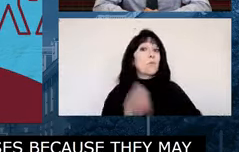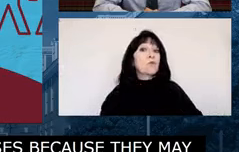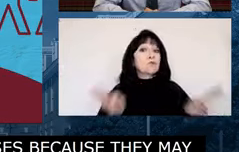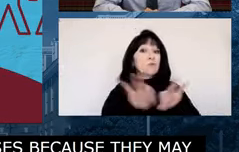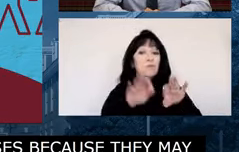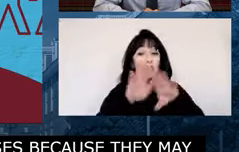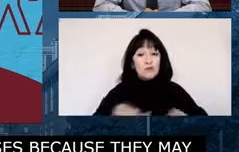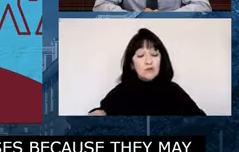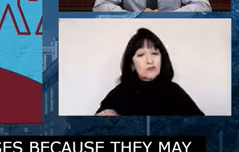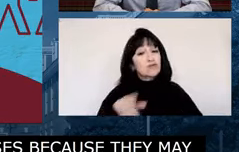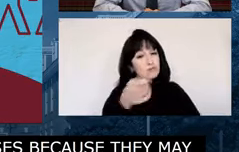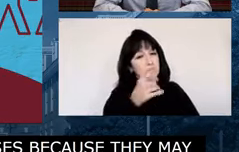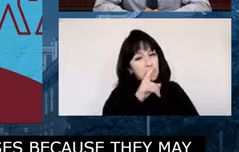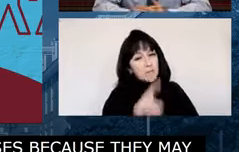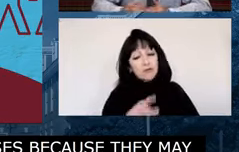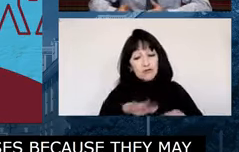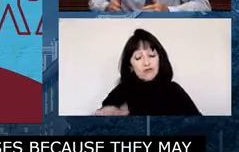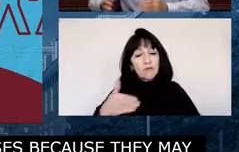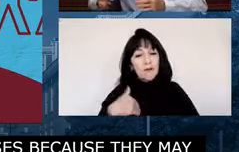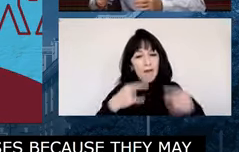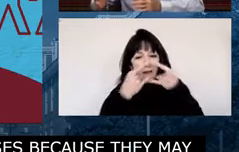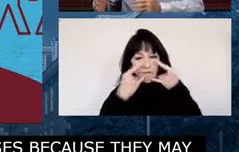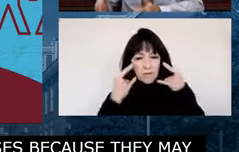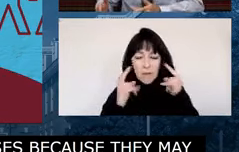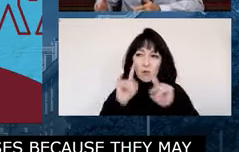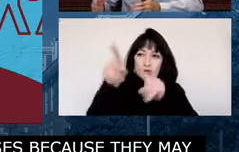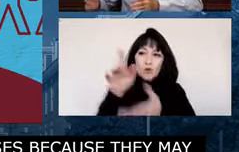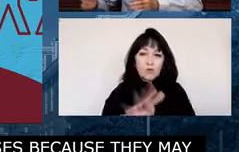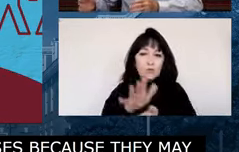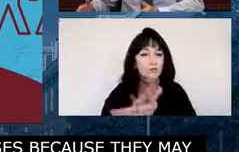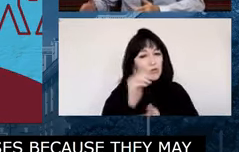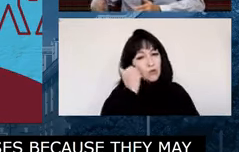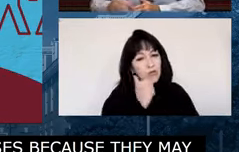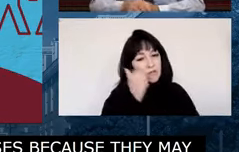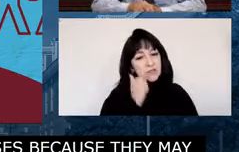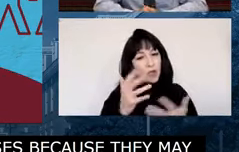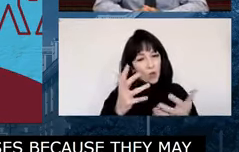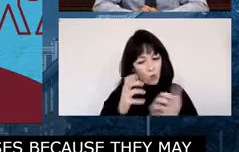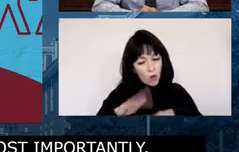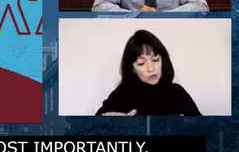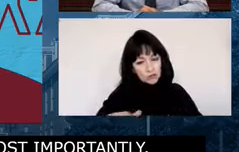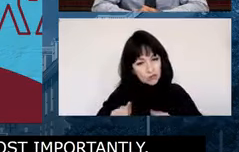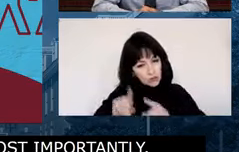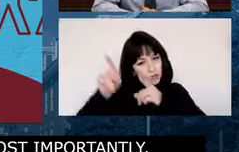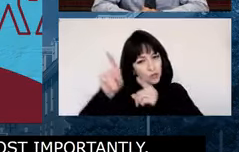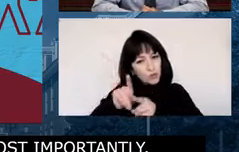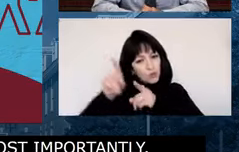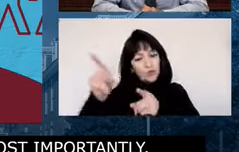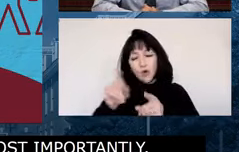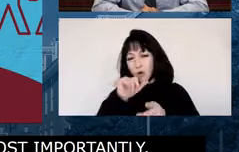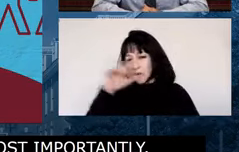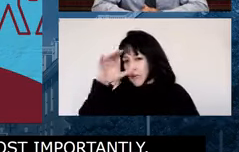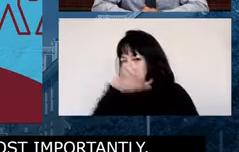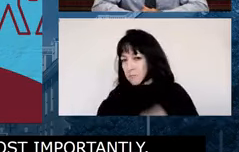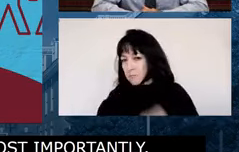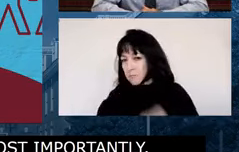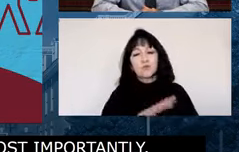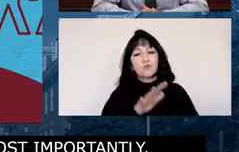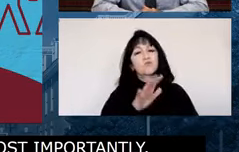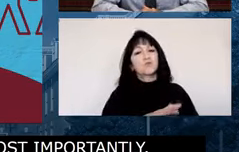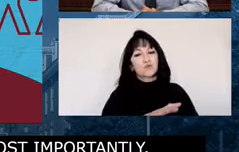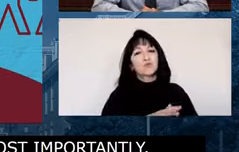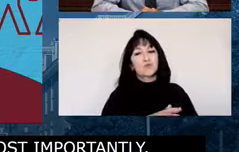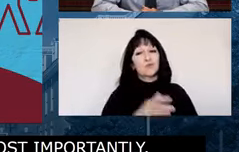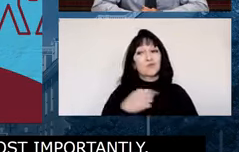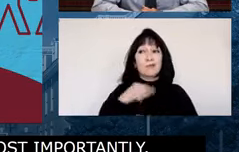have their masks as they go to school every day. We want them to stay in school. You know, I was in Harlan Elementary